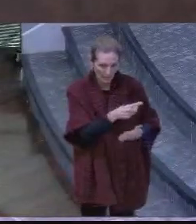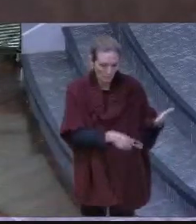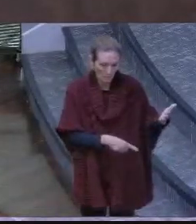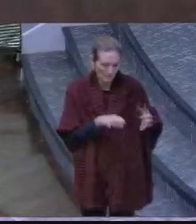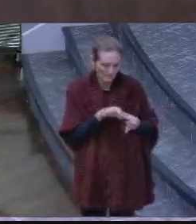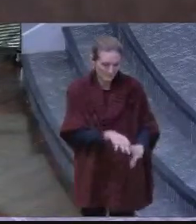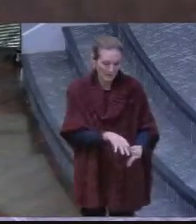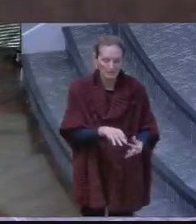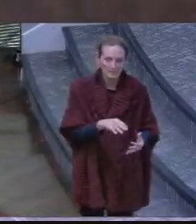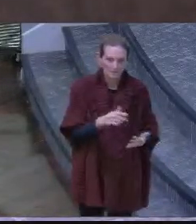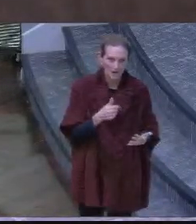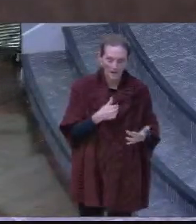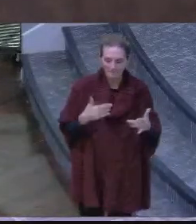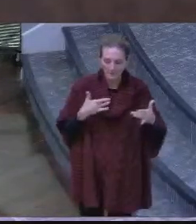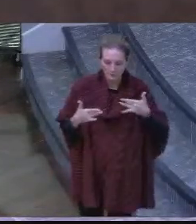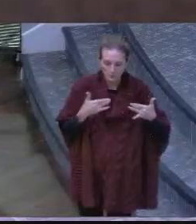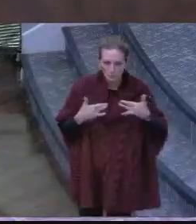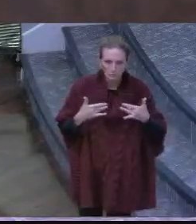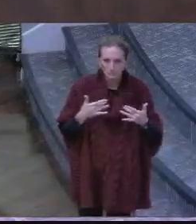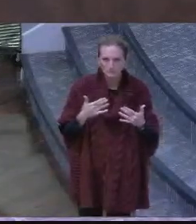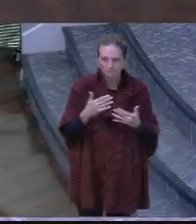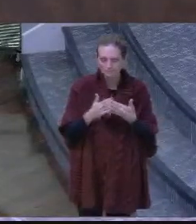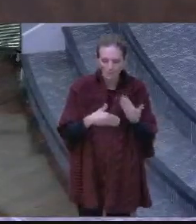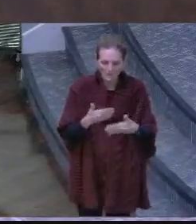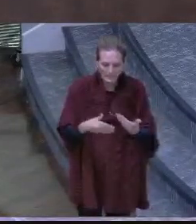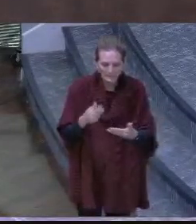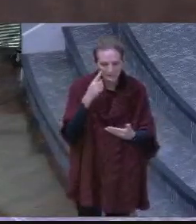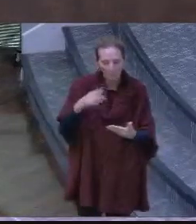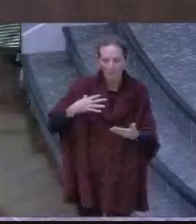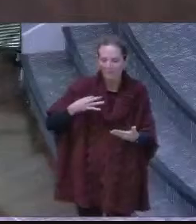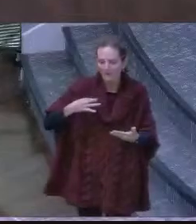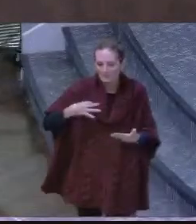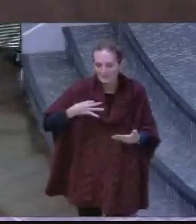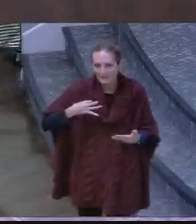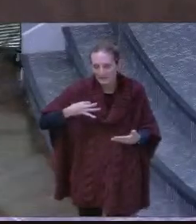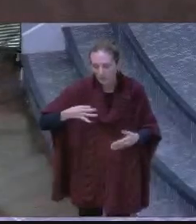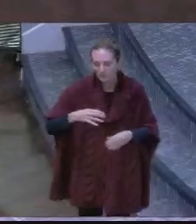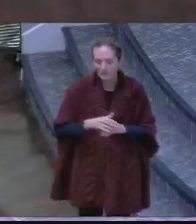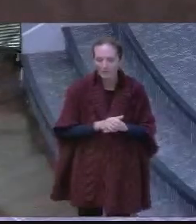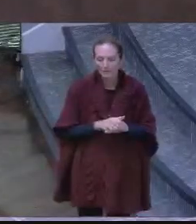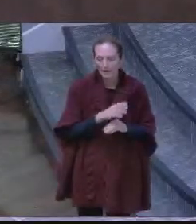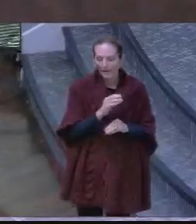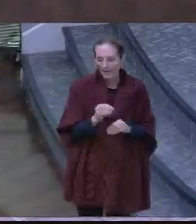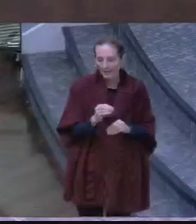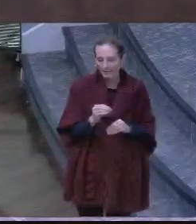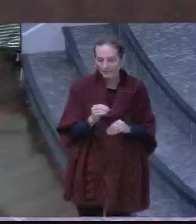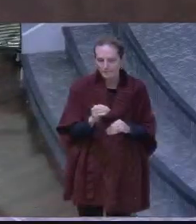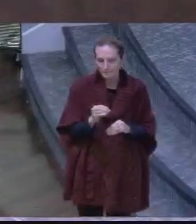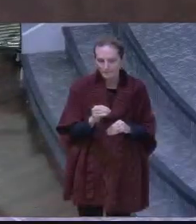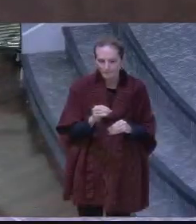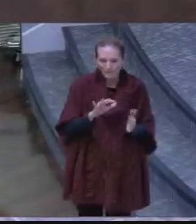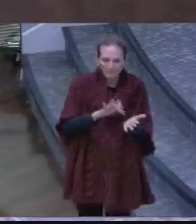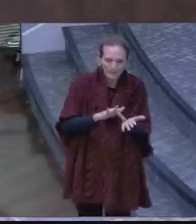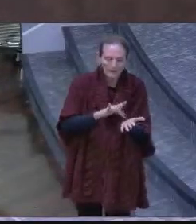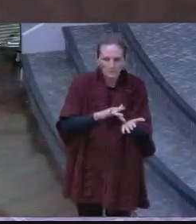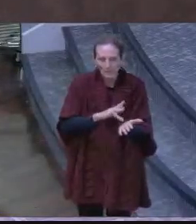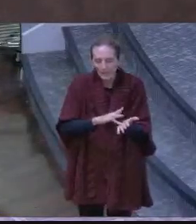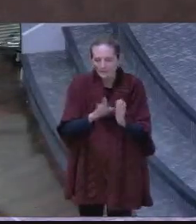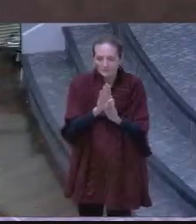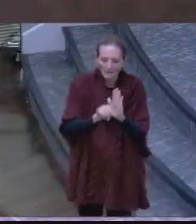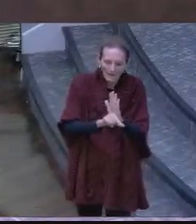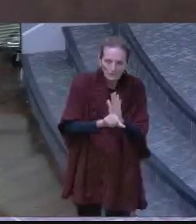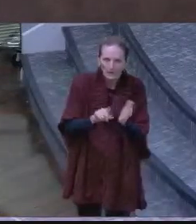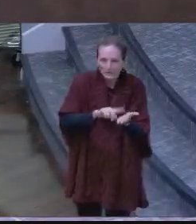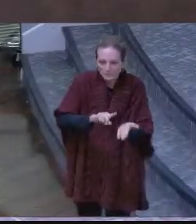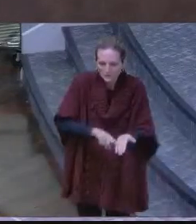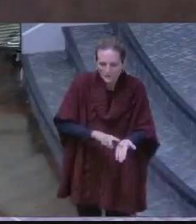about our process for volunteers and having them do fingerprints and background checks for